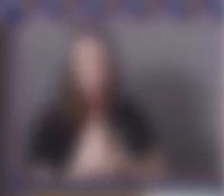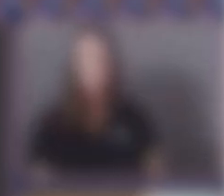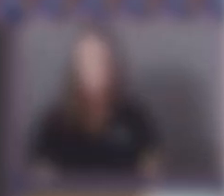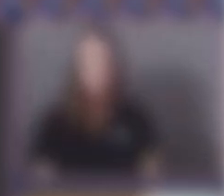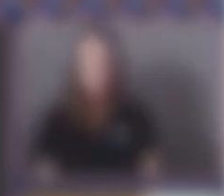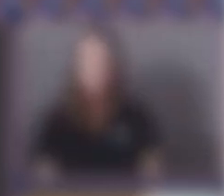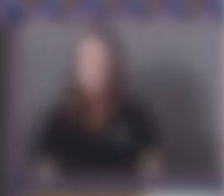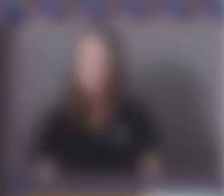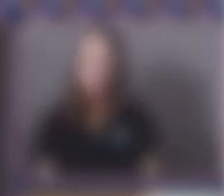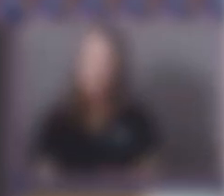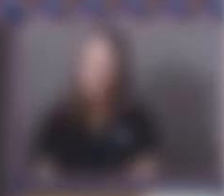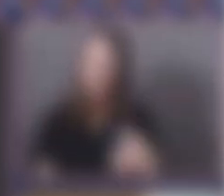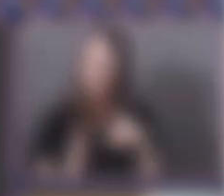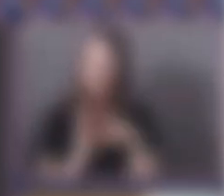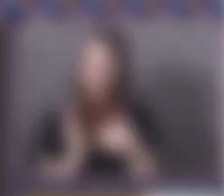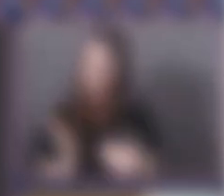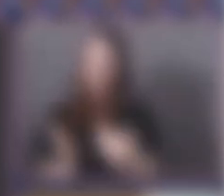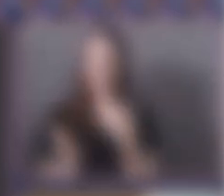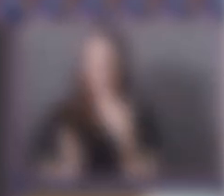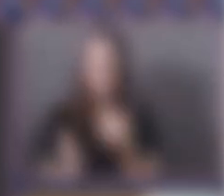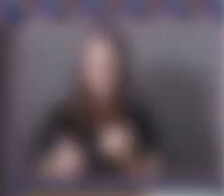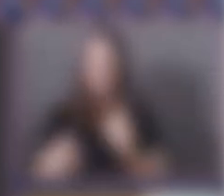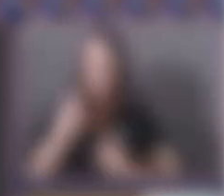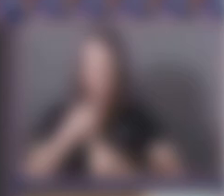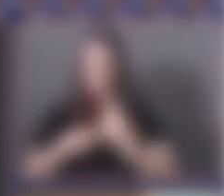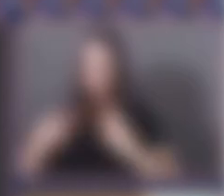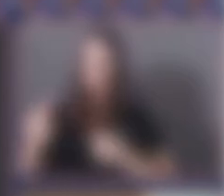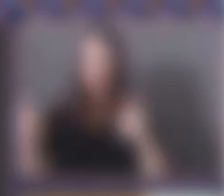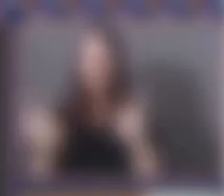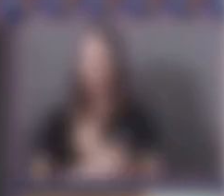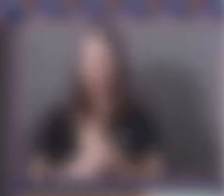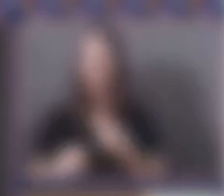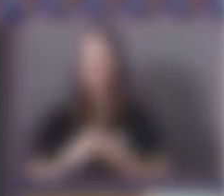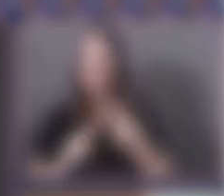James, can you now share with us the changes to access?